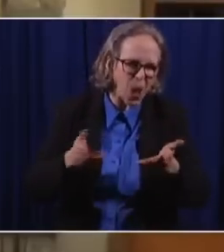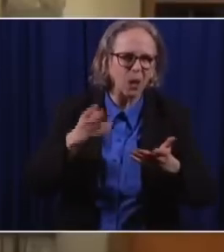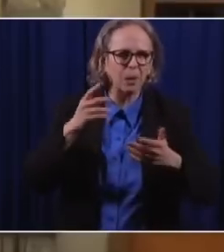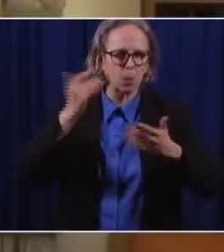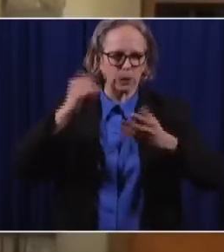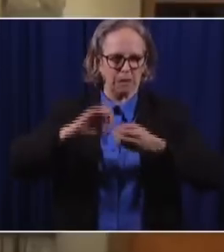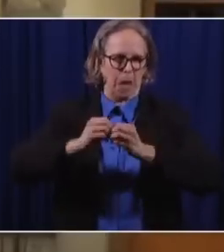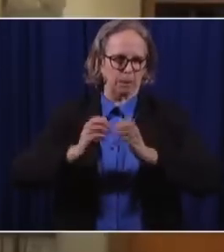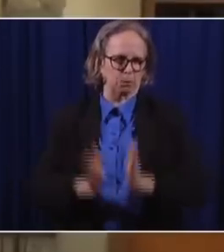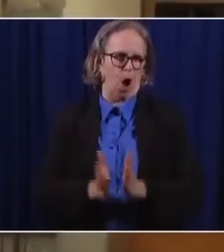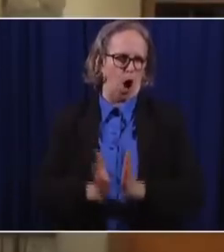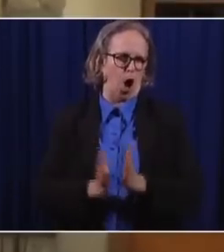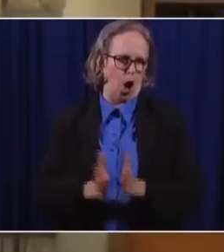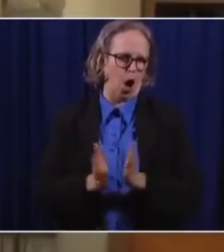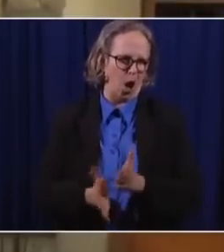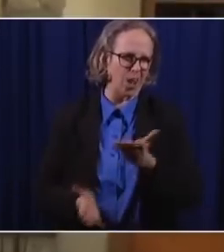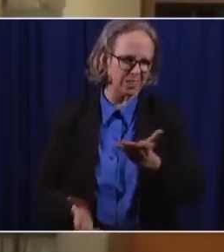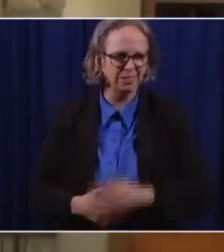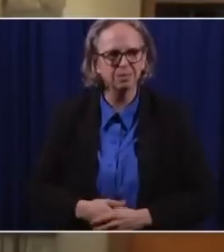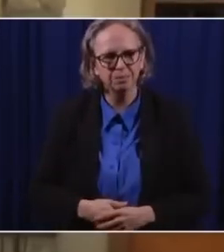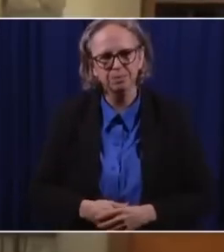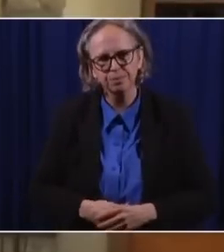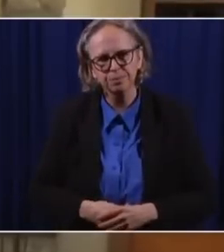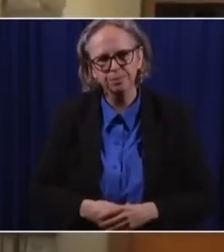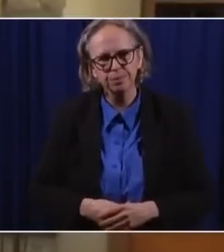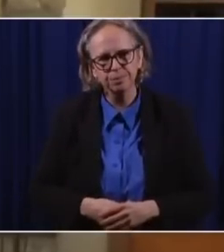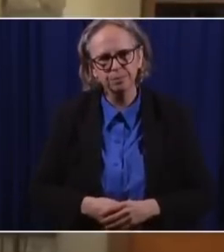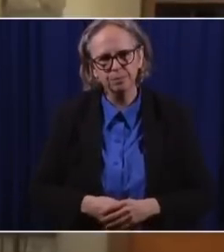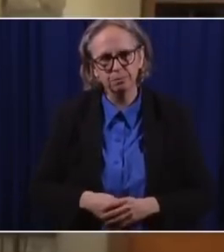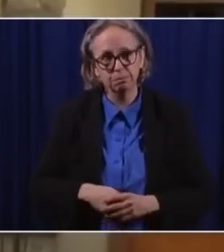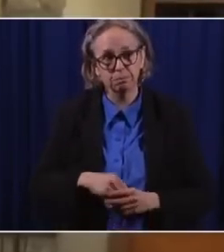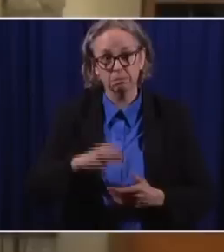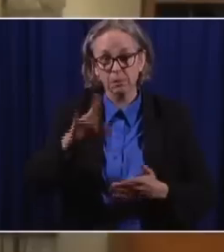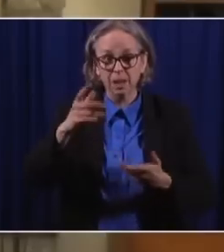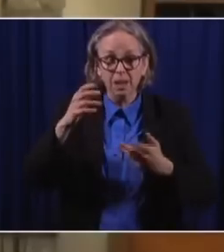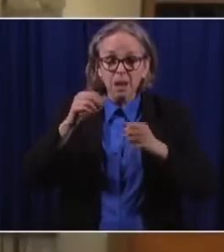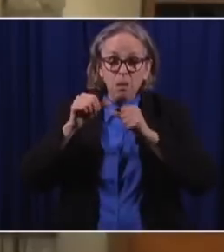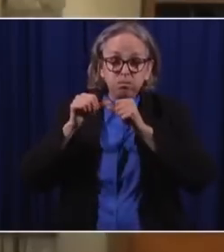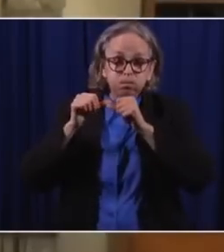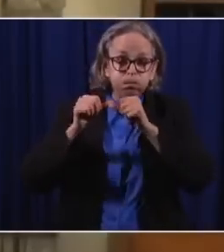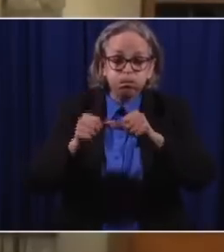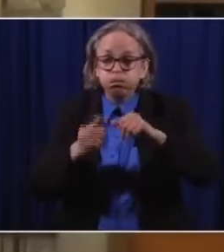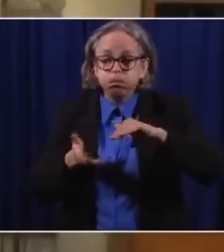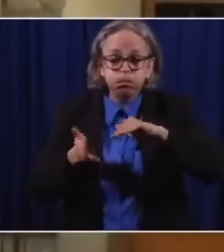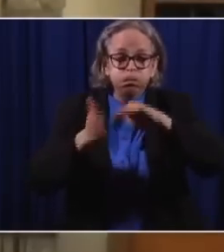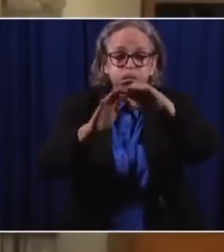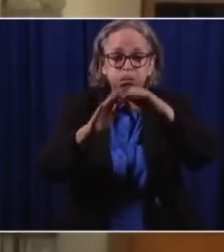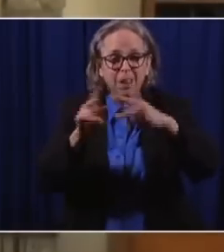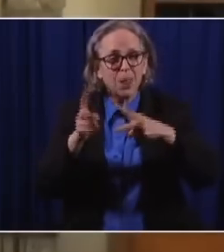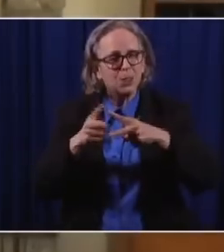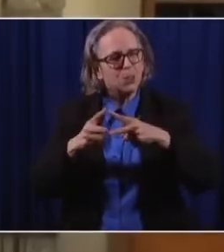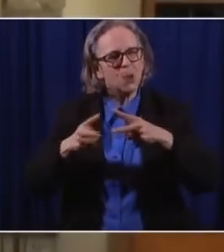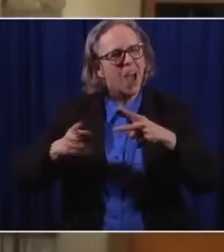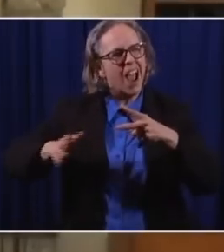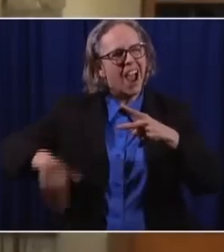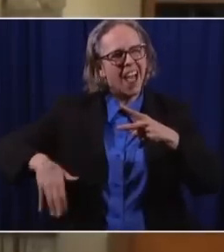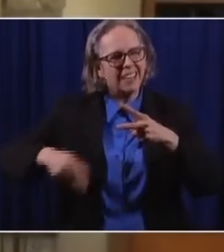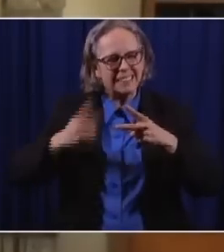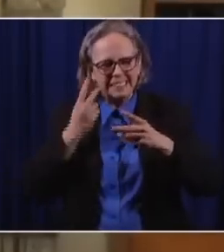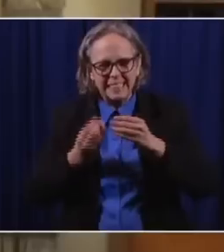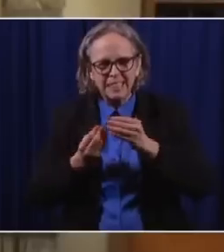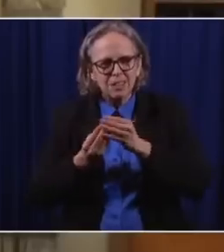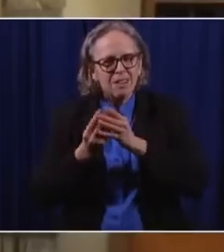So the data jumps around. We don't see a continuous or sustained increase in cases or healthcare utilization in recent weeks that would flag